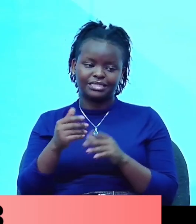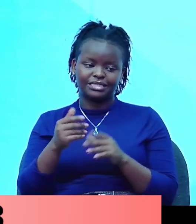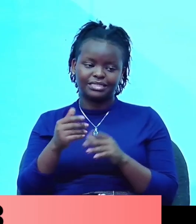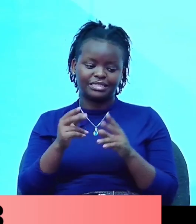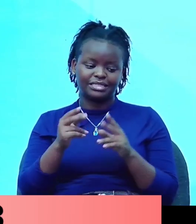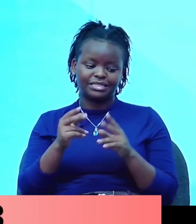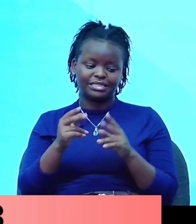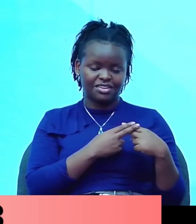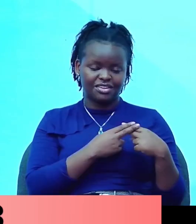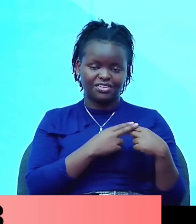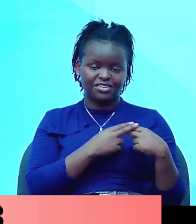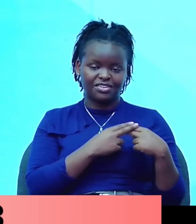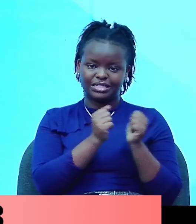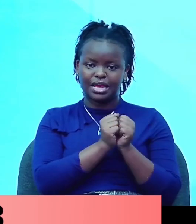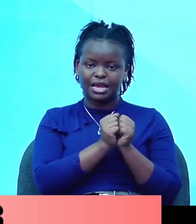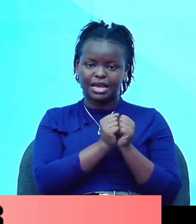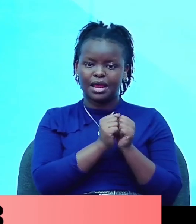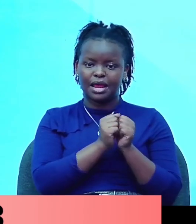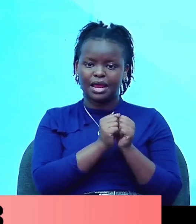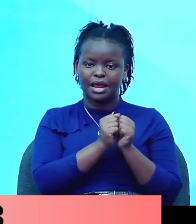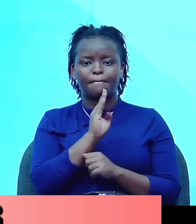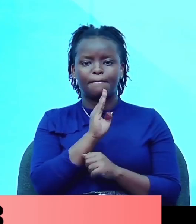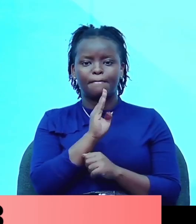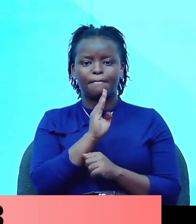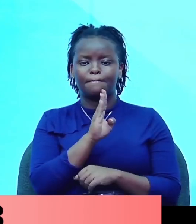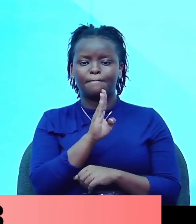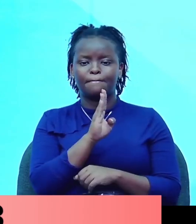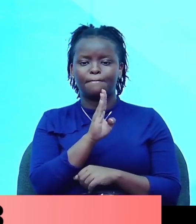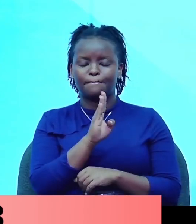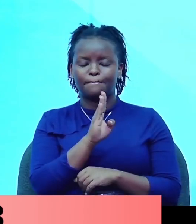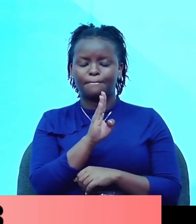you can imagine 10 shillings a day over